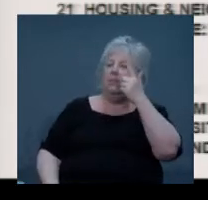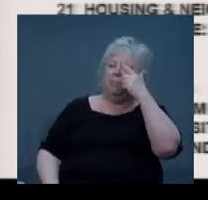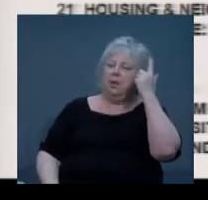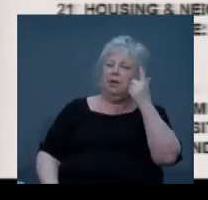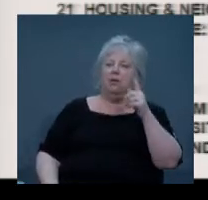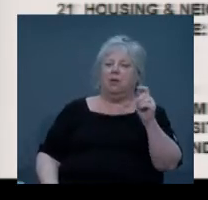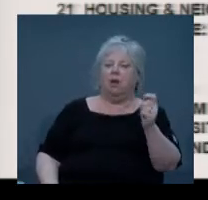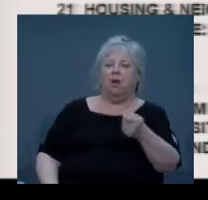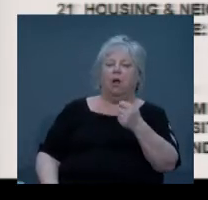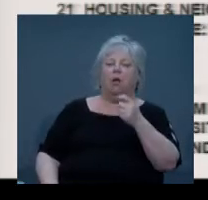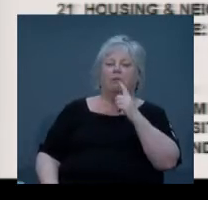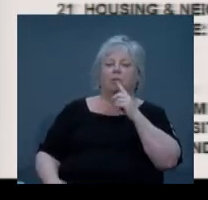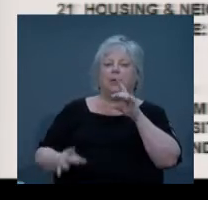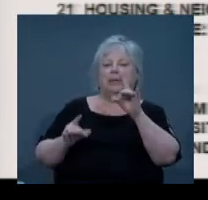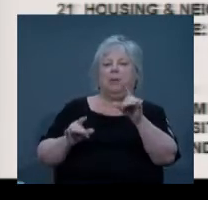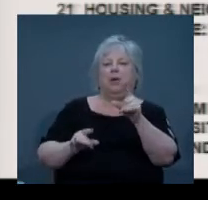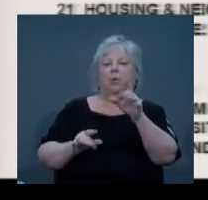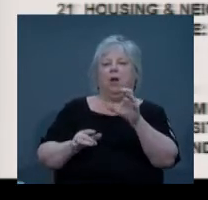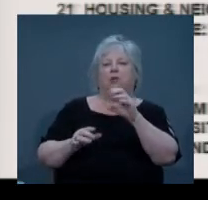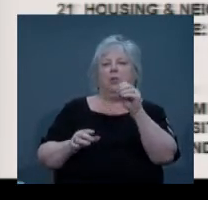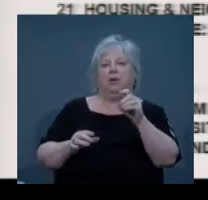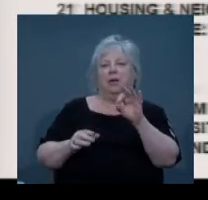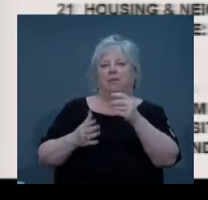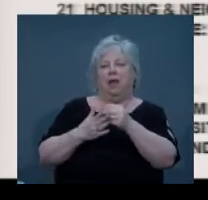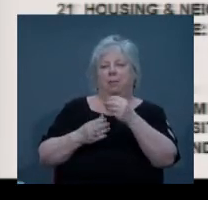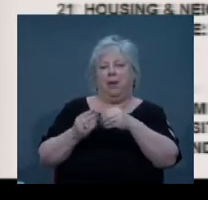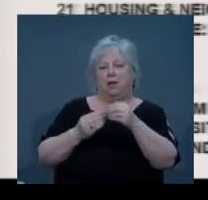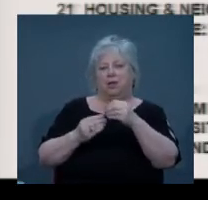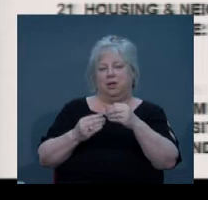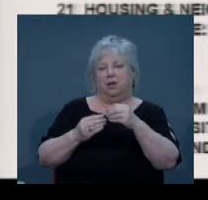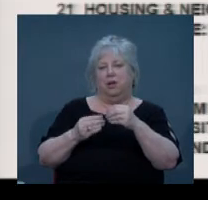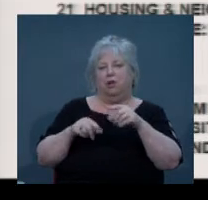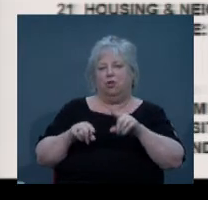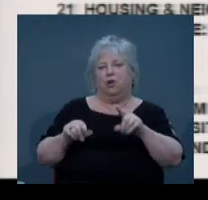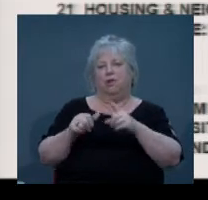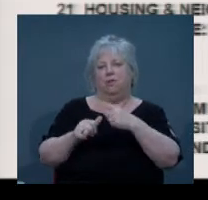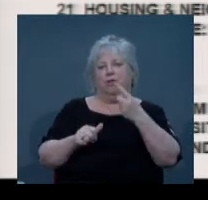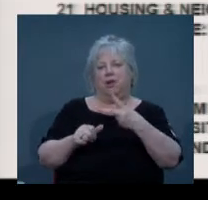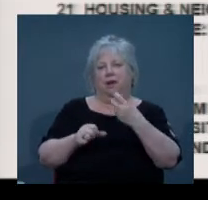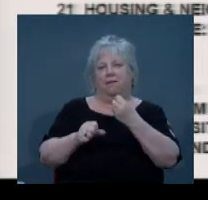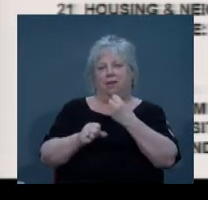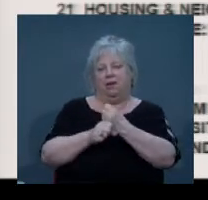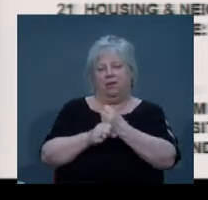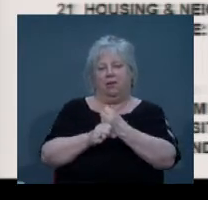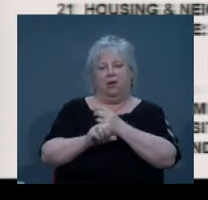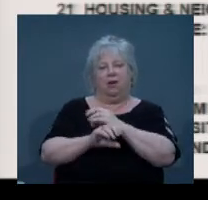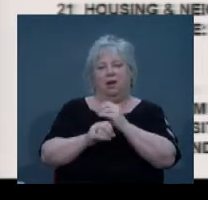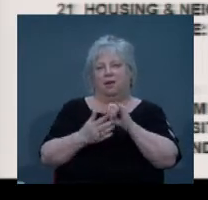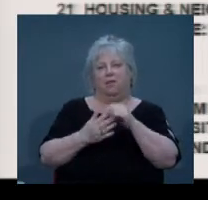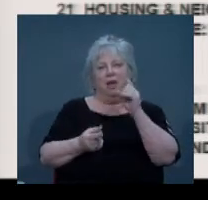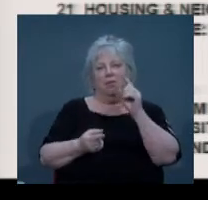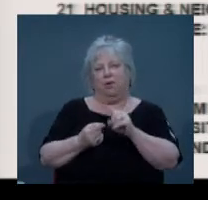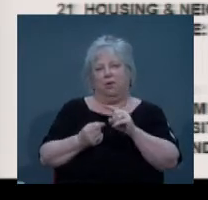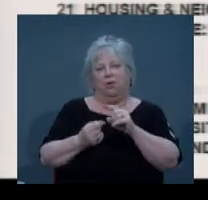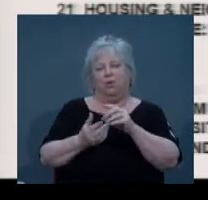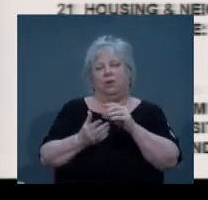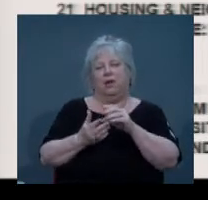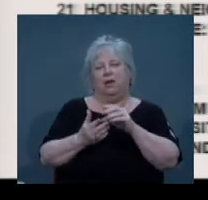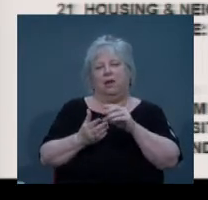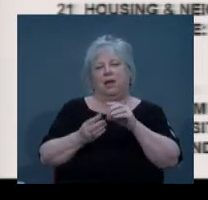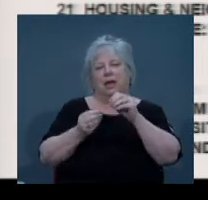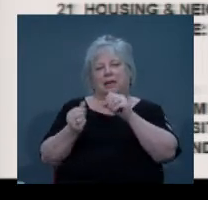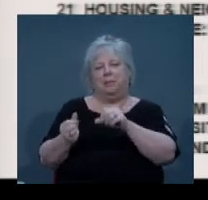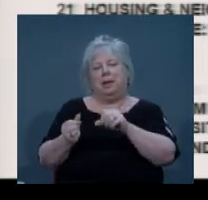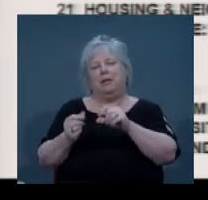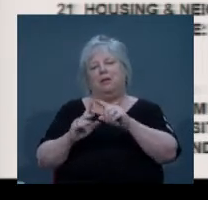the golf was spending 100% of that budget the first half of the year. None of that reduced expense kicks in till the